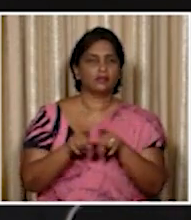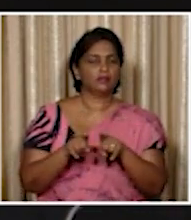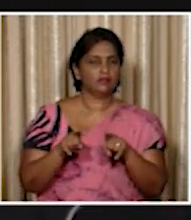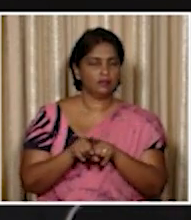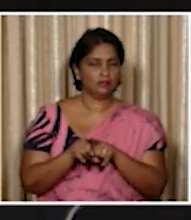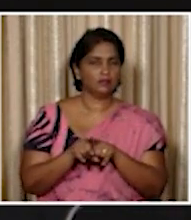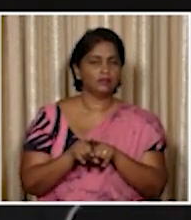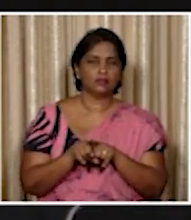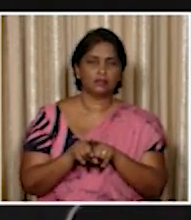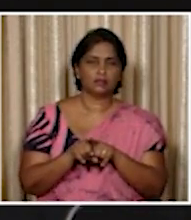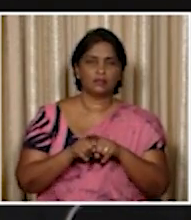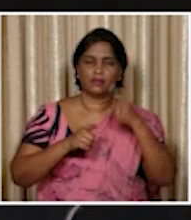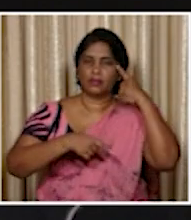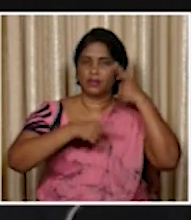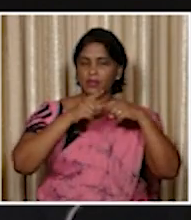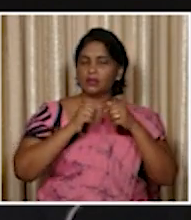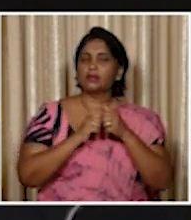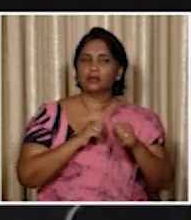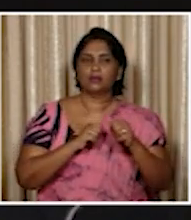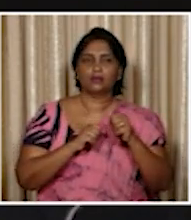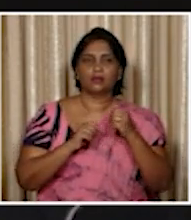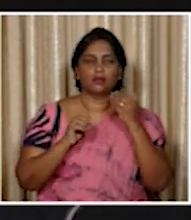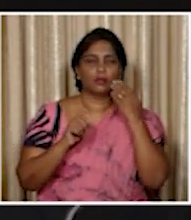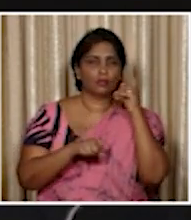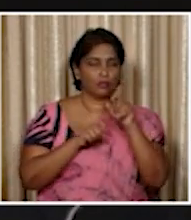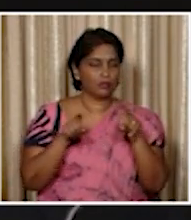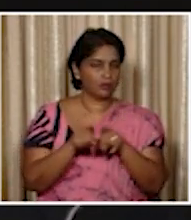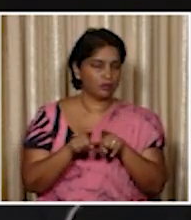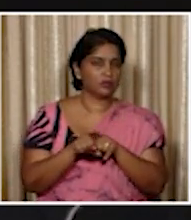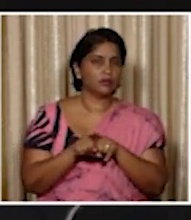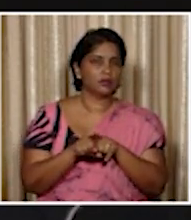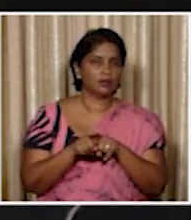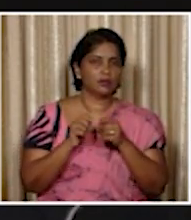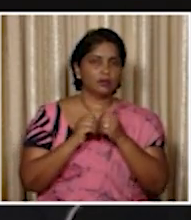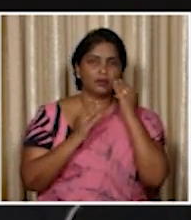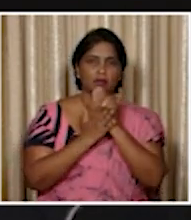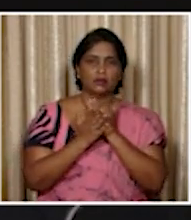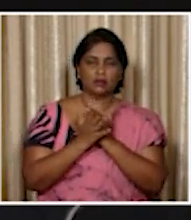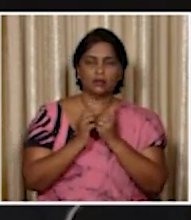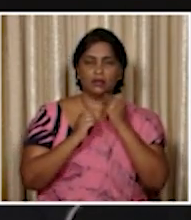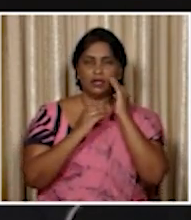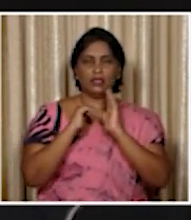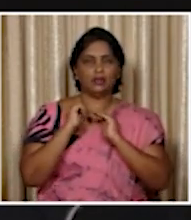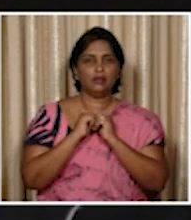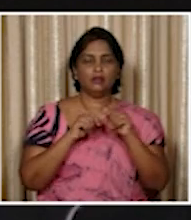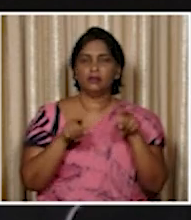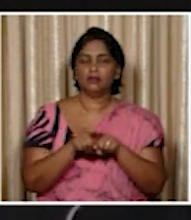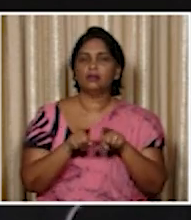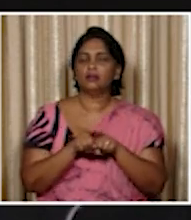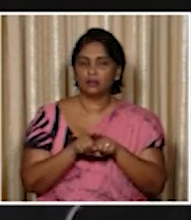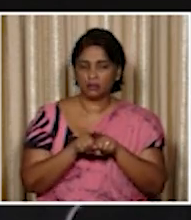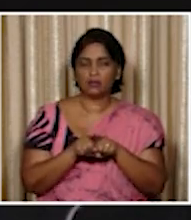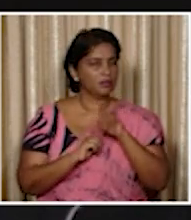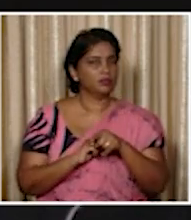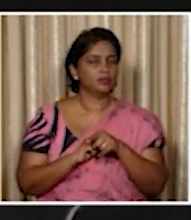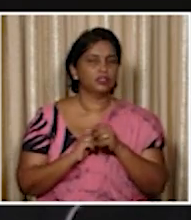them, or at least give them access. The tech companies, of course, want to guard this data because it is their